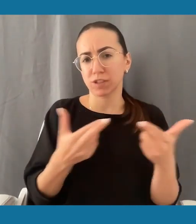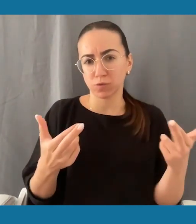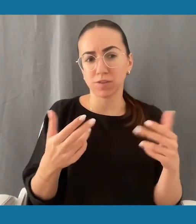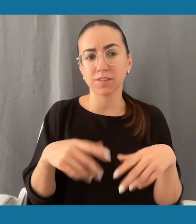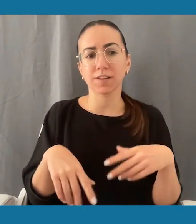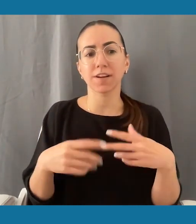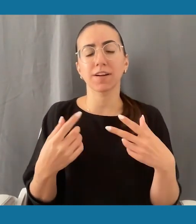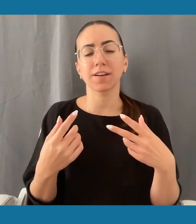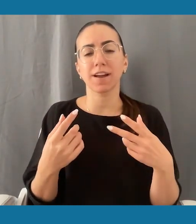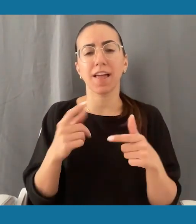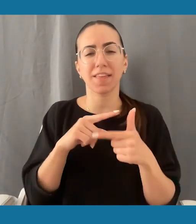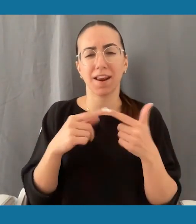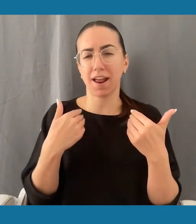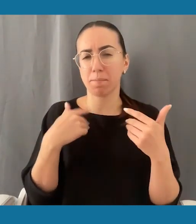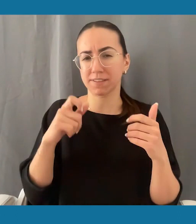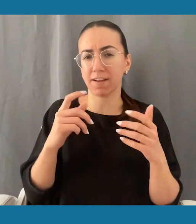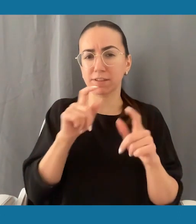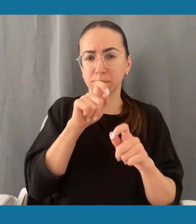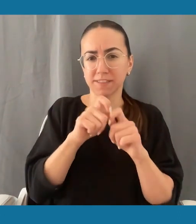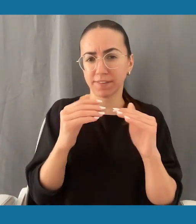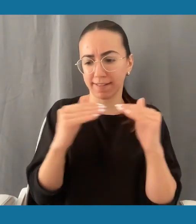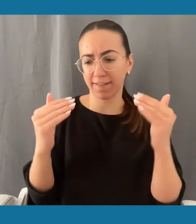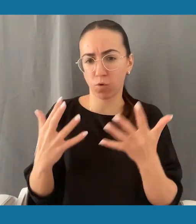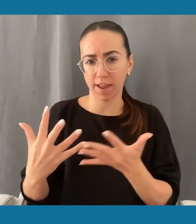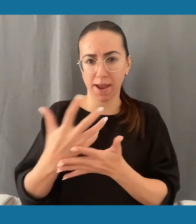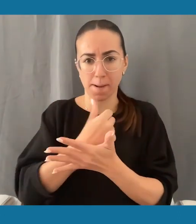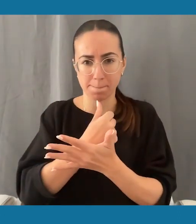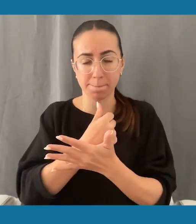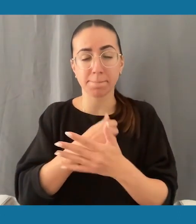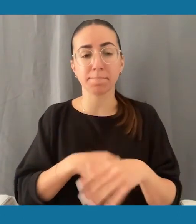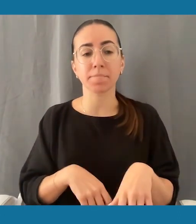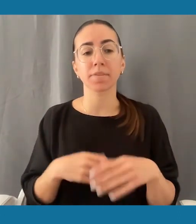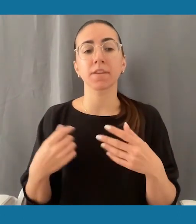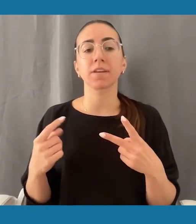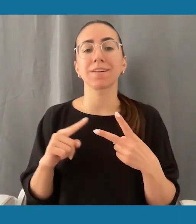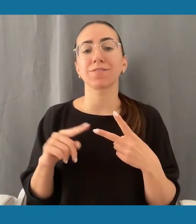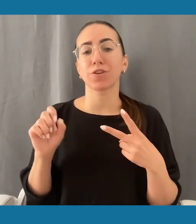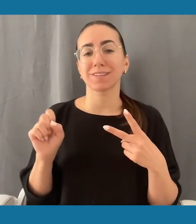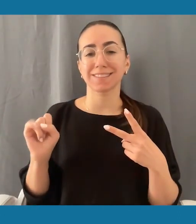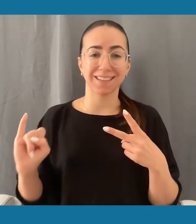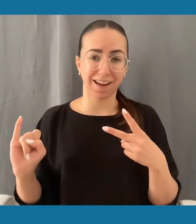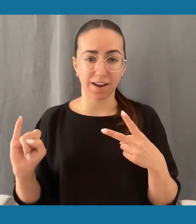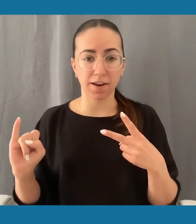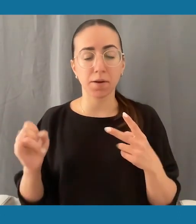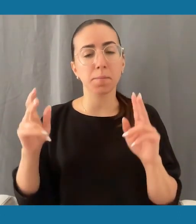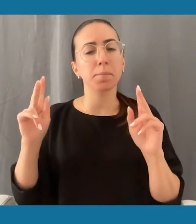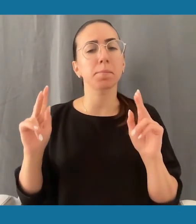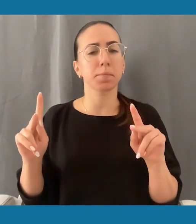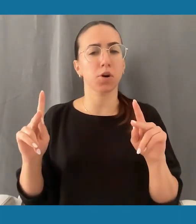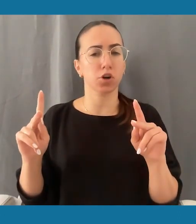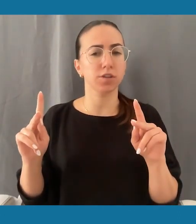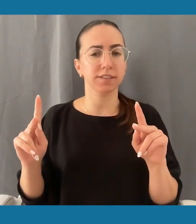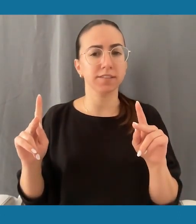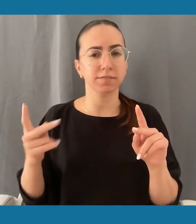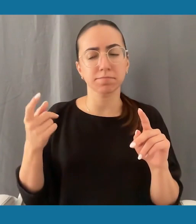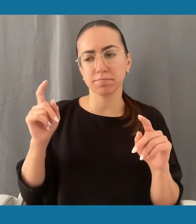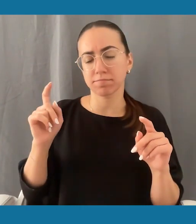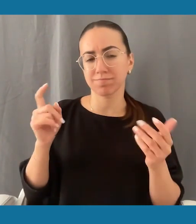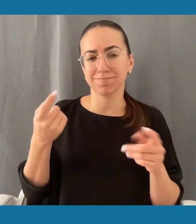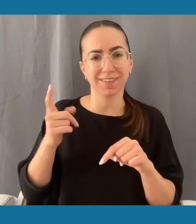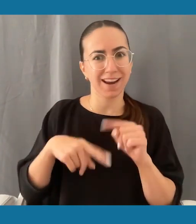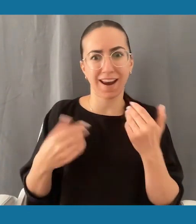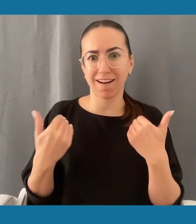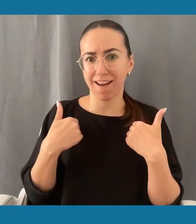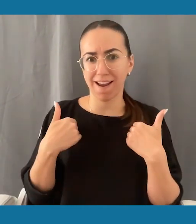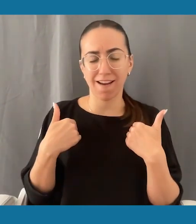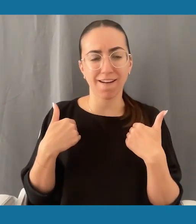more than a certain level of income. And for supplemental security income, the person similarly cannot have more